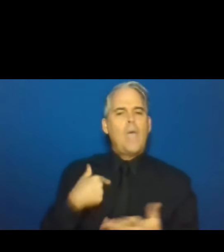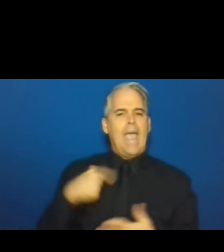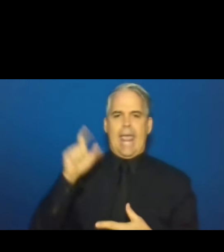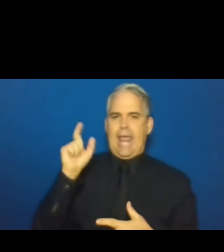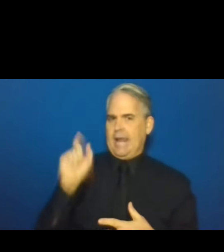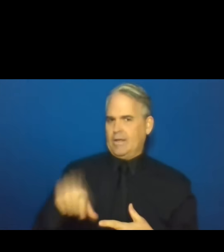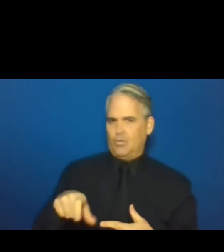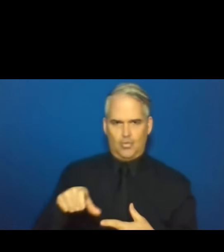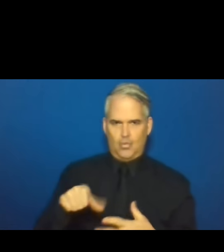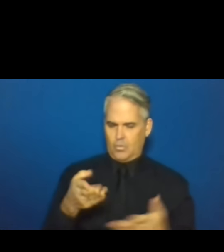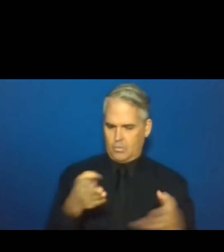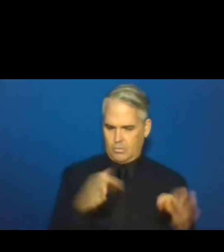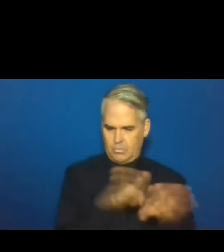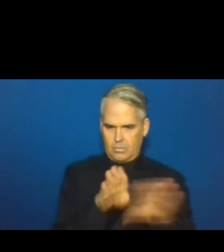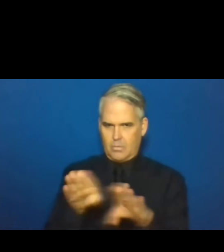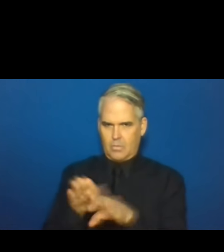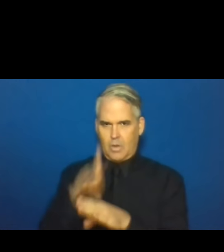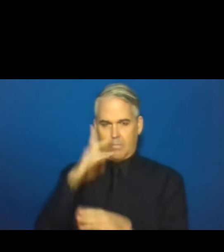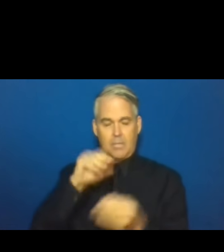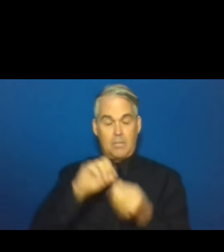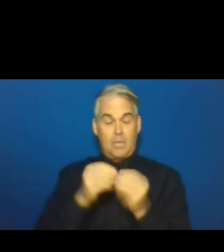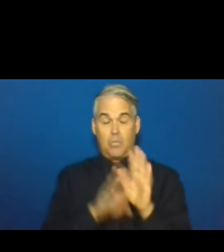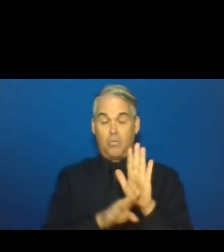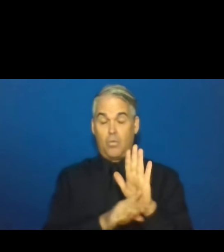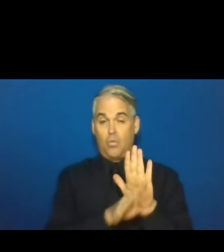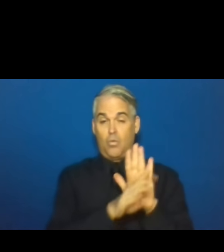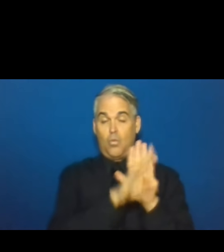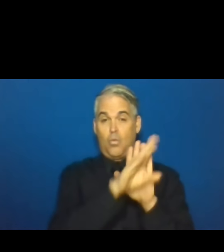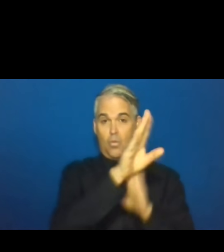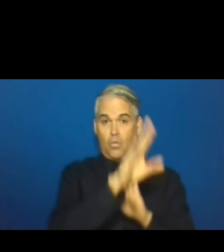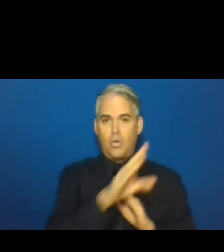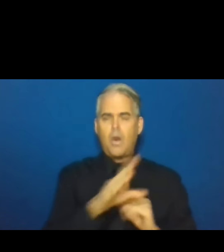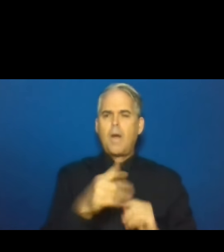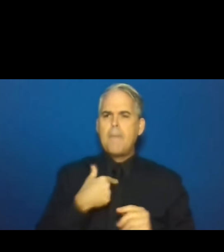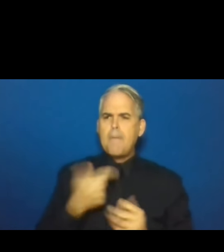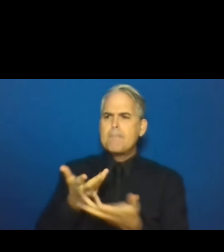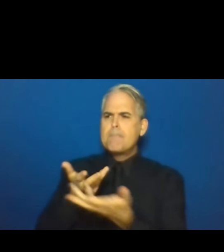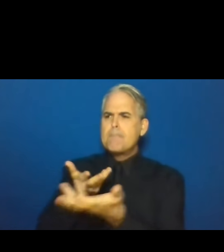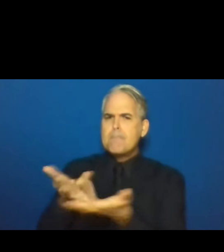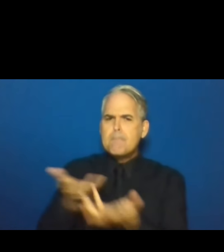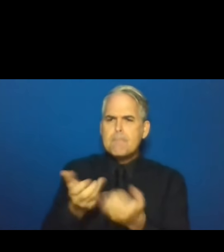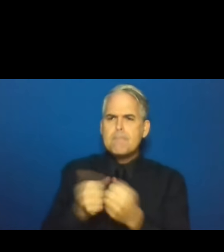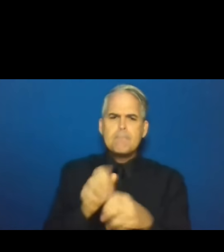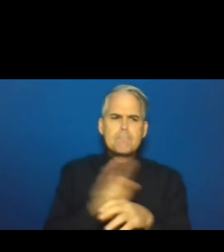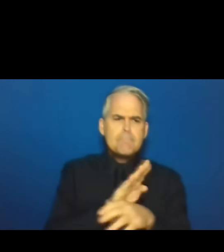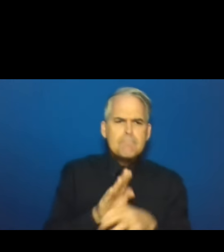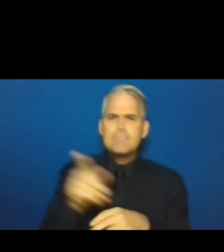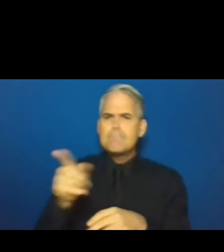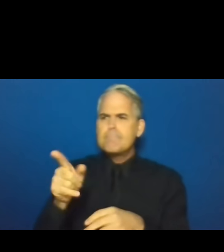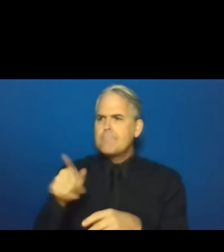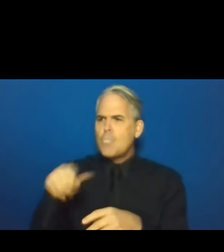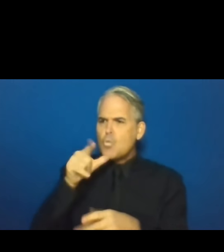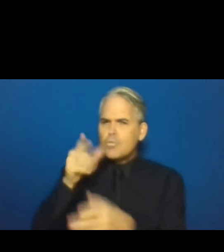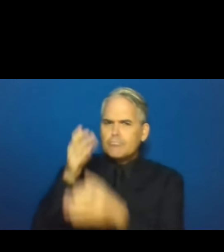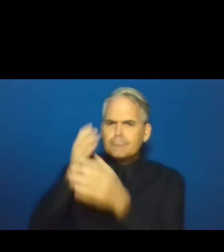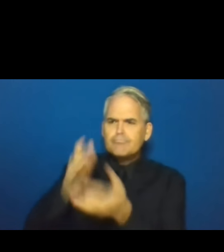confident in discussion with the industry experts and with our health experts that if we operate under these protocols, we